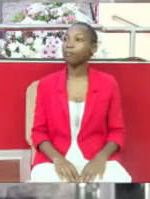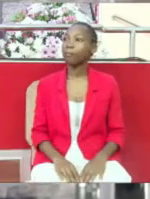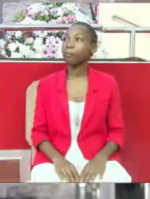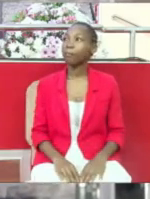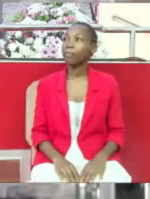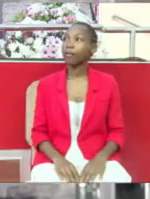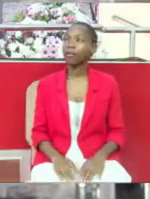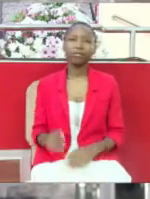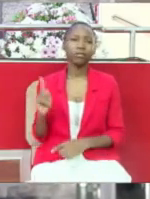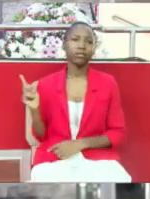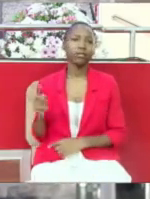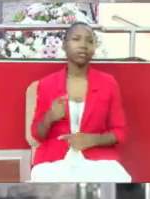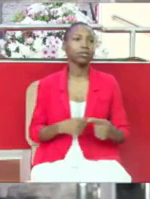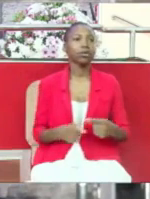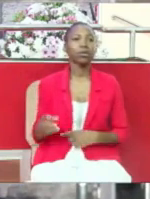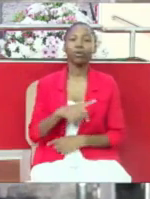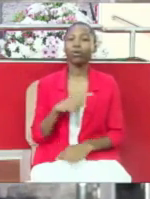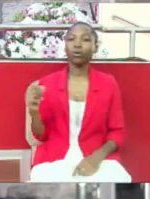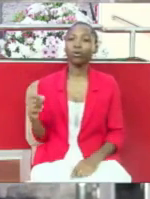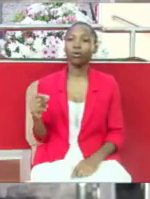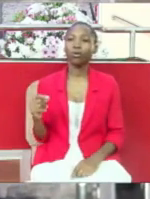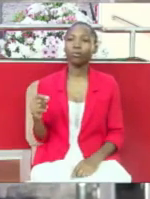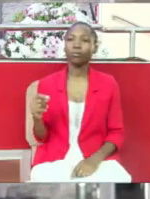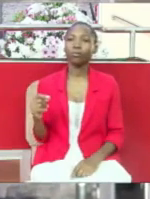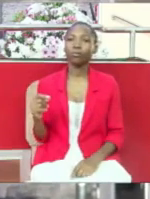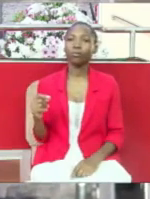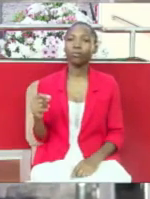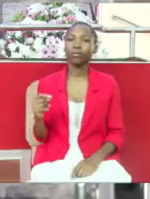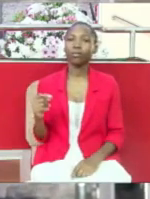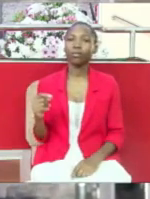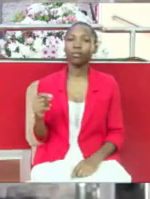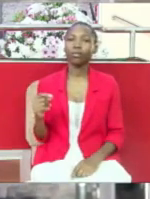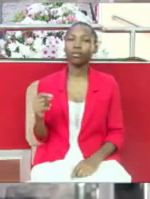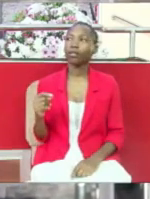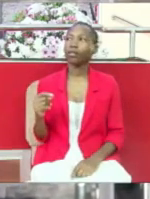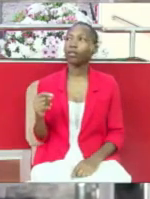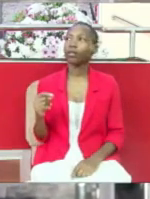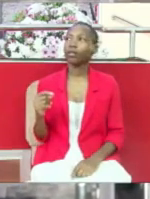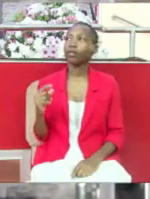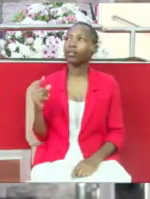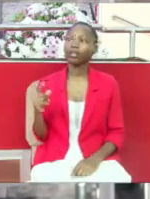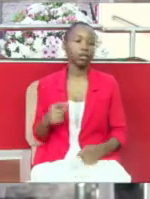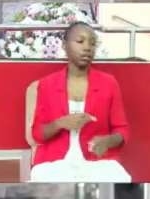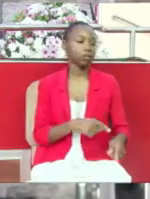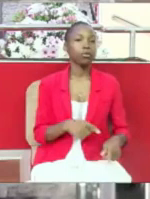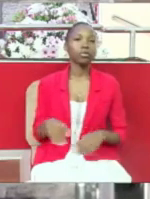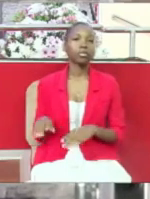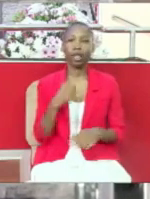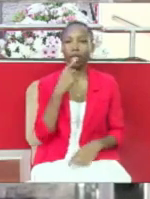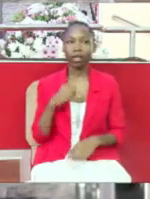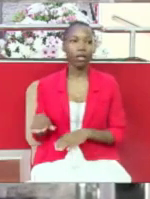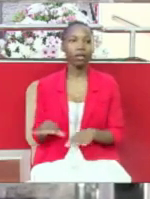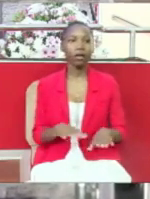I've gone to two of those functions where nani is coming. Nimekuja katika hizo sherehe mbili ambazo. And they don't roll it until they hear